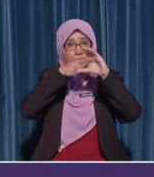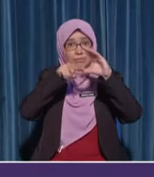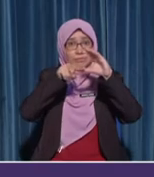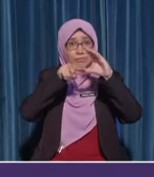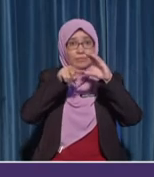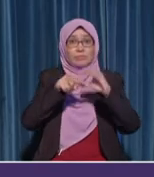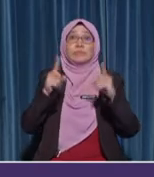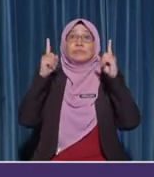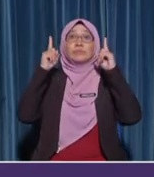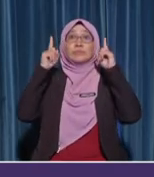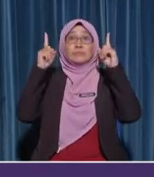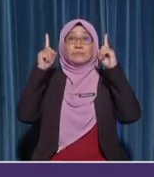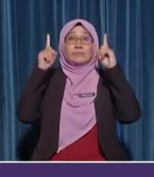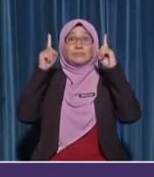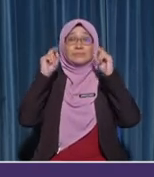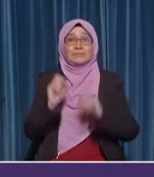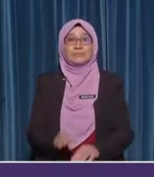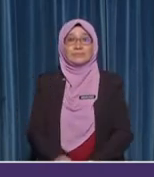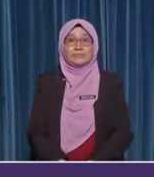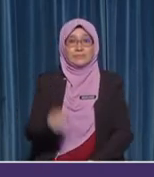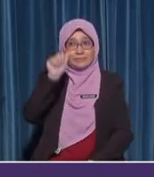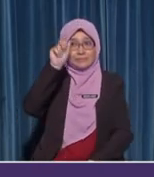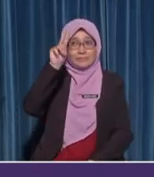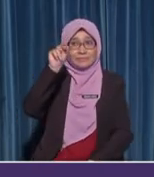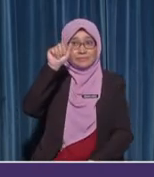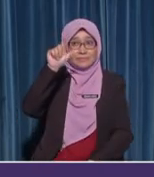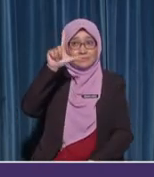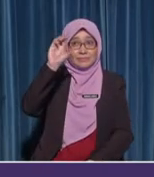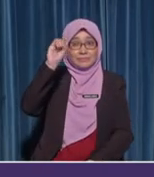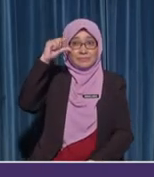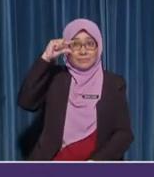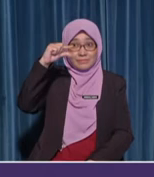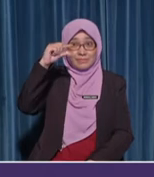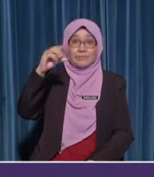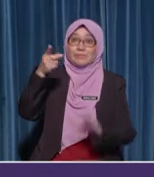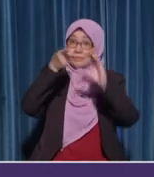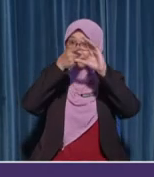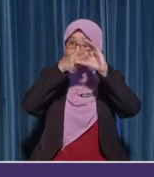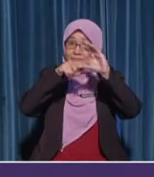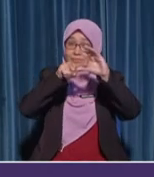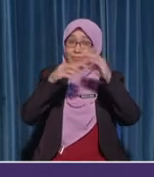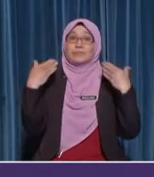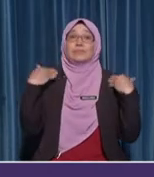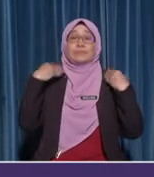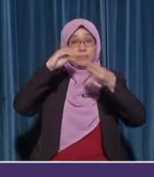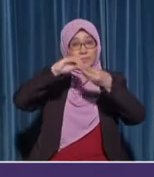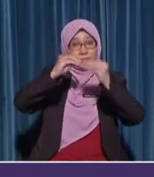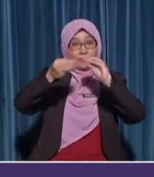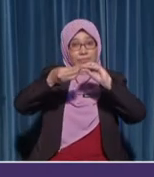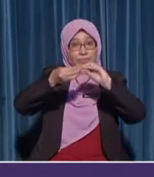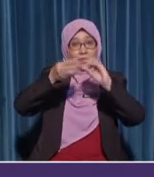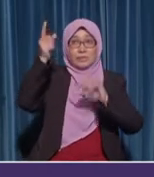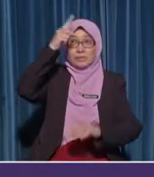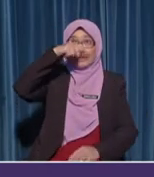an analog clock. There are numbers, graduations, hour hand,